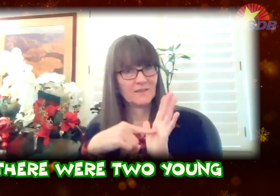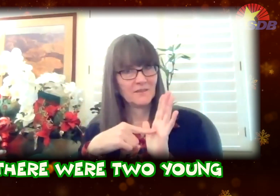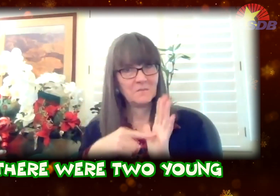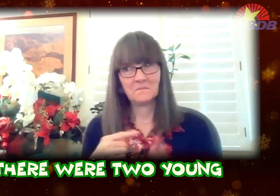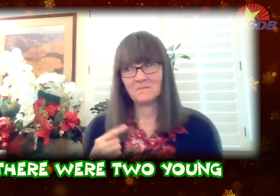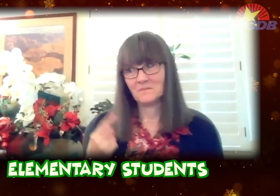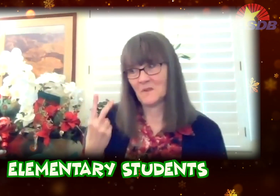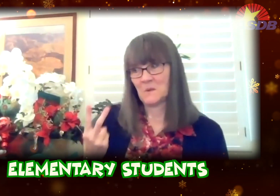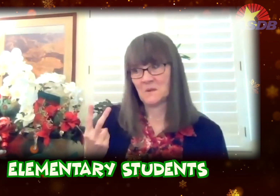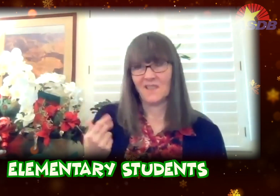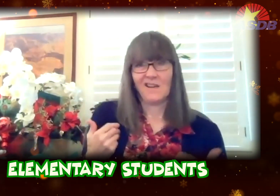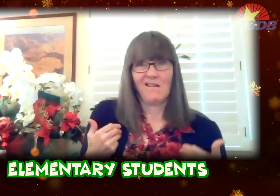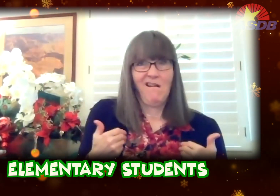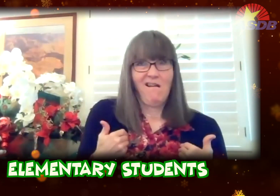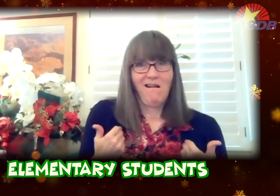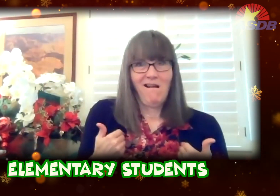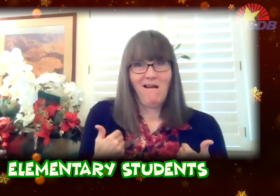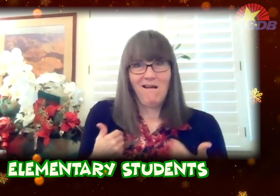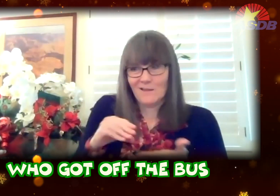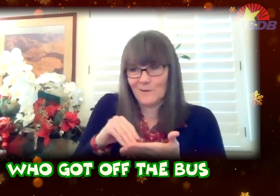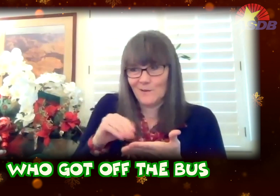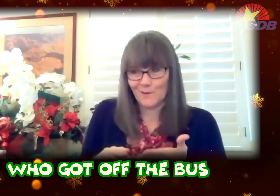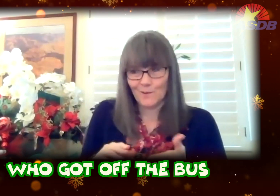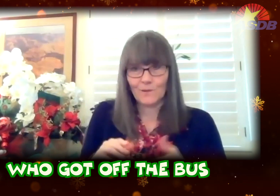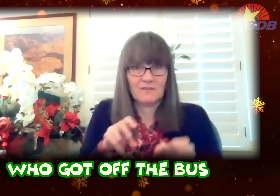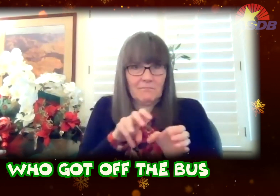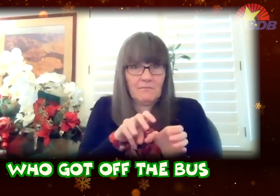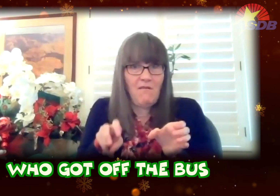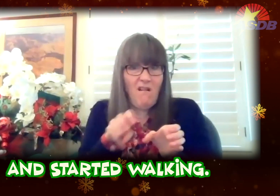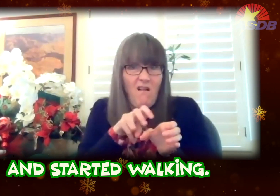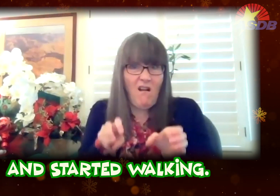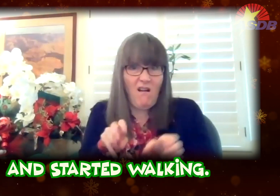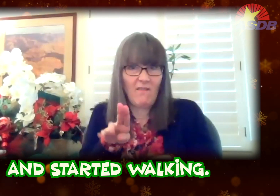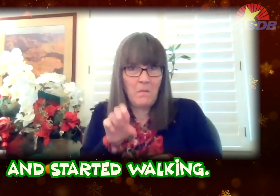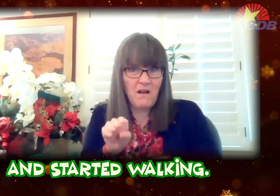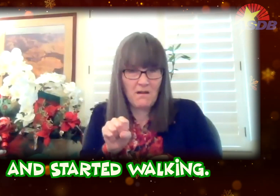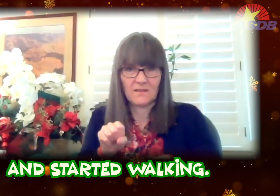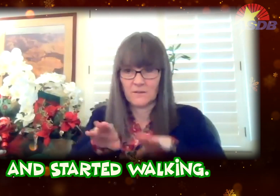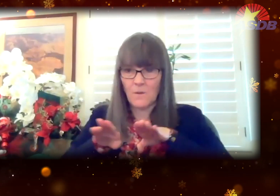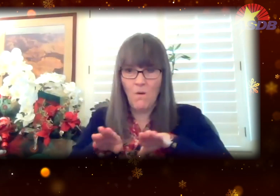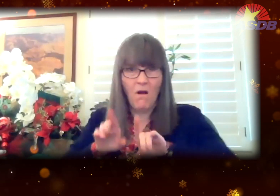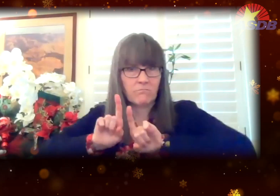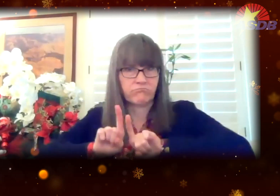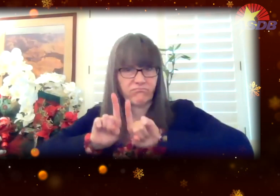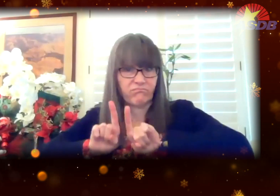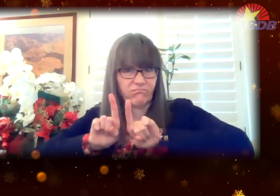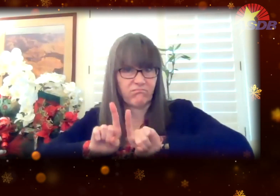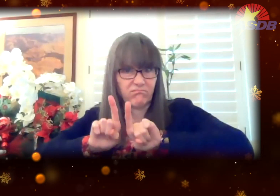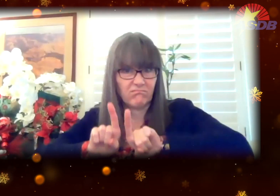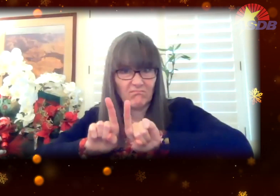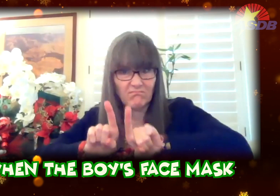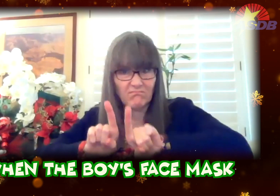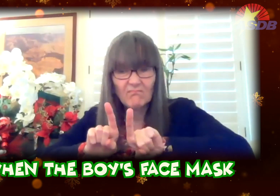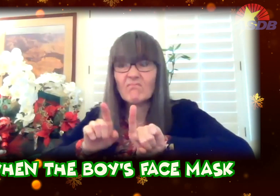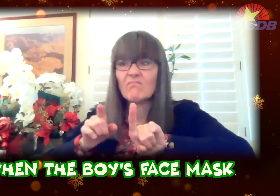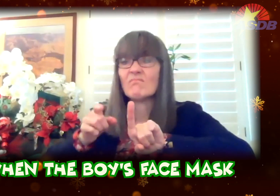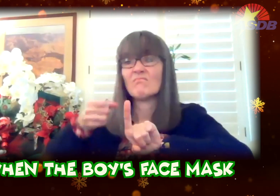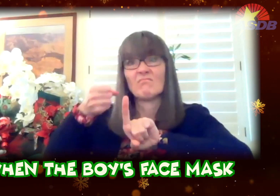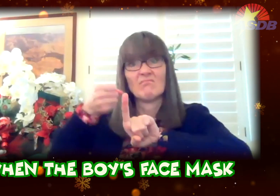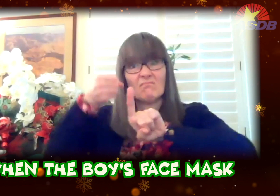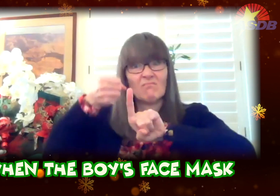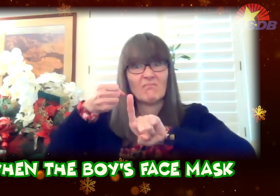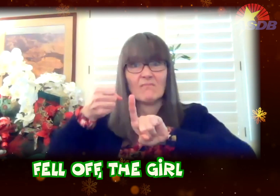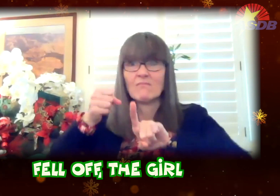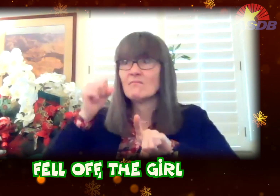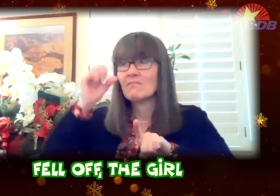There were 2 young elementary students who got off the bus and started walking. When the